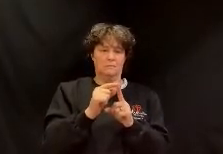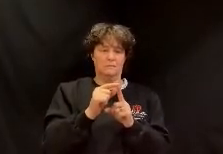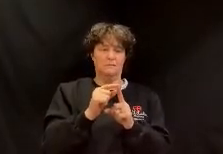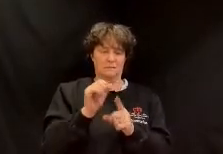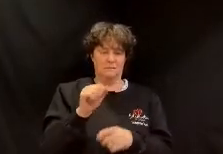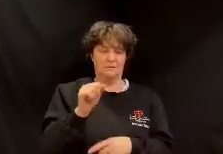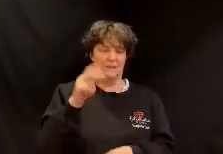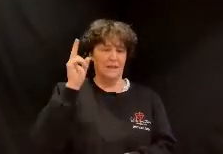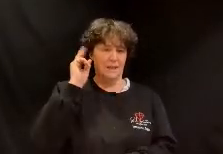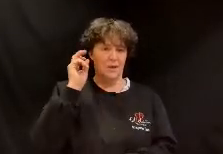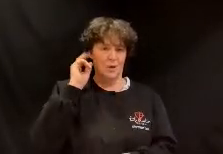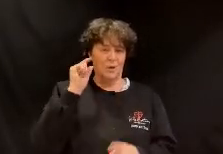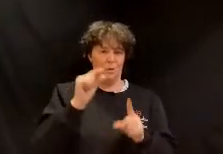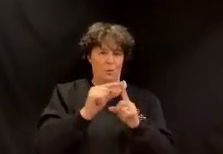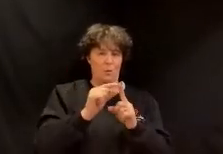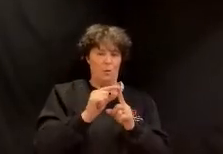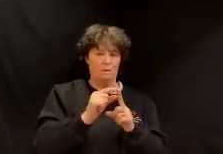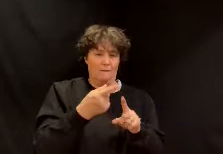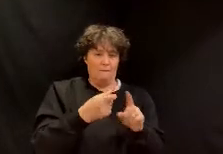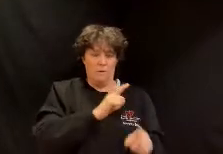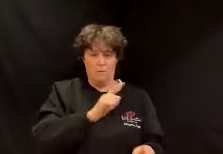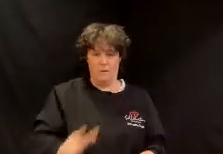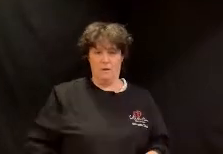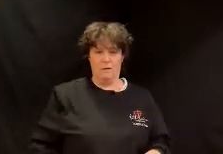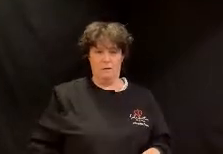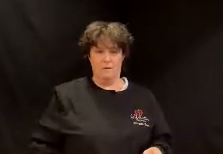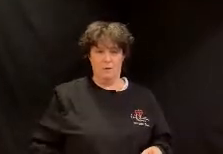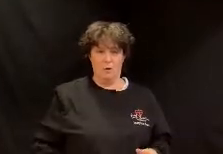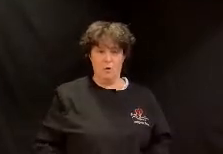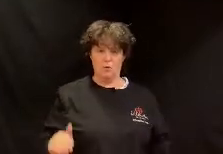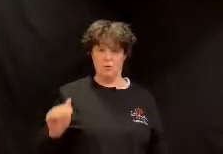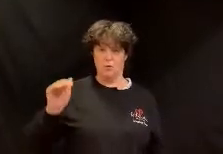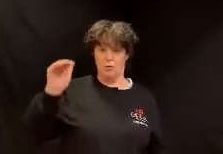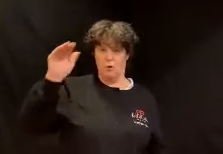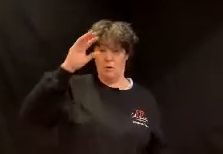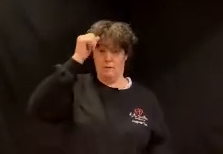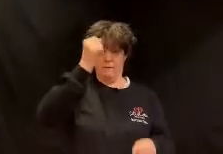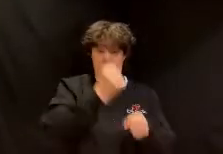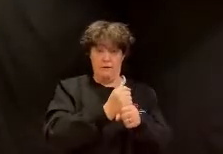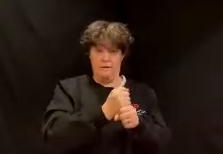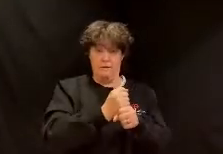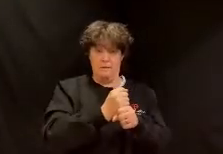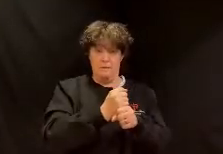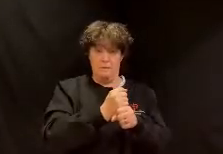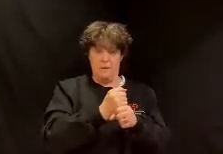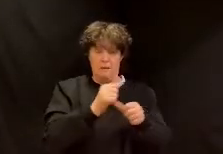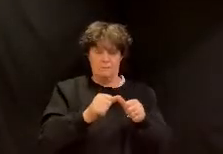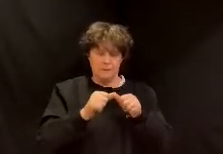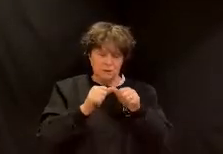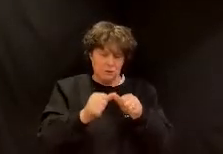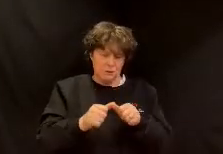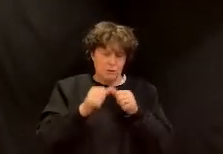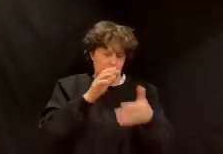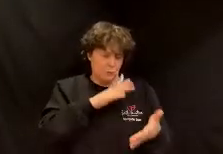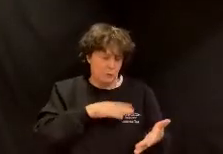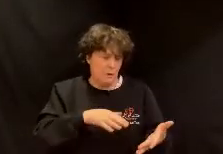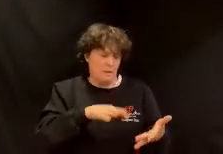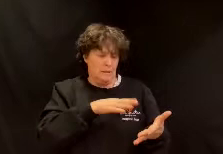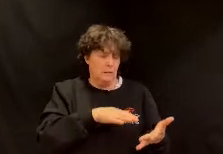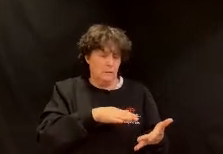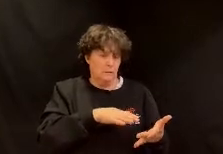He heard the word. You mature your faith, you develop your faith by consistently reading and studying